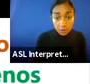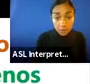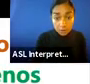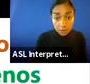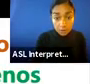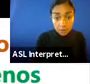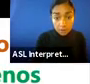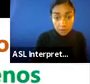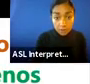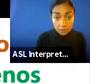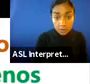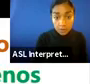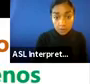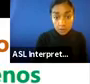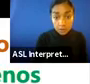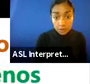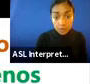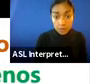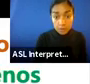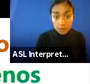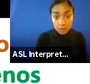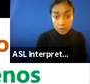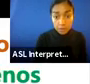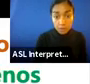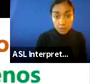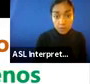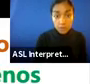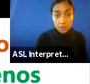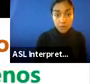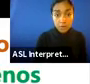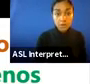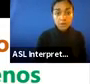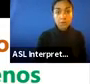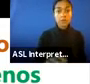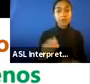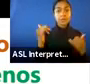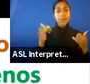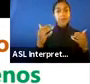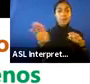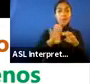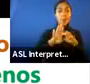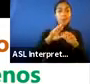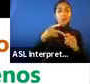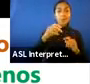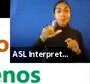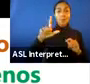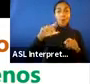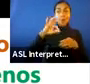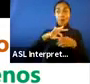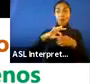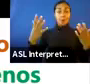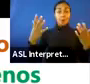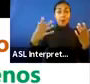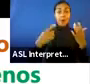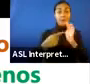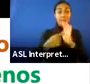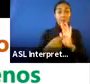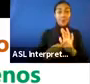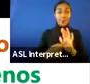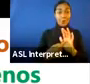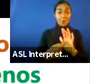Okay, let's close the poll and reveal. I am up. It